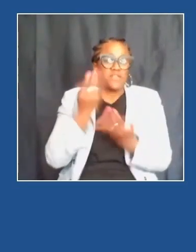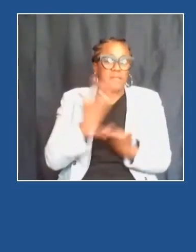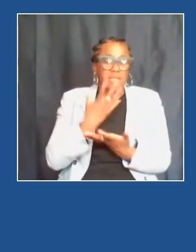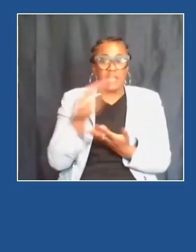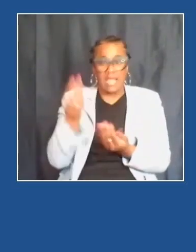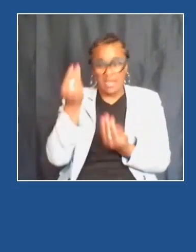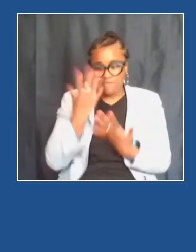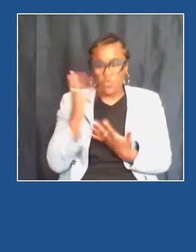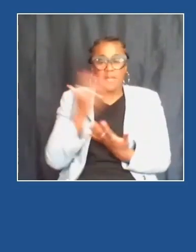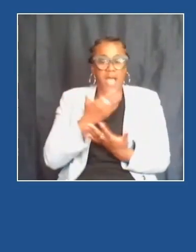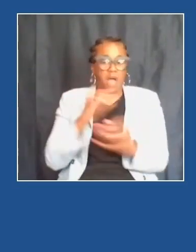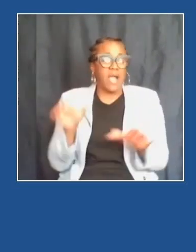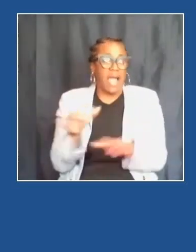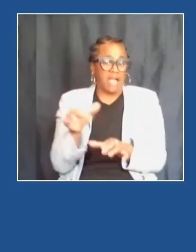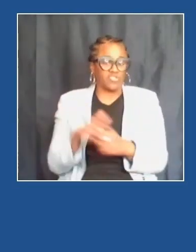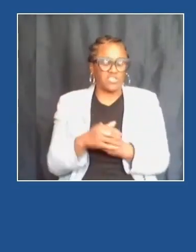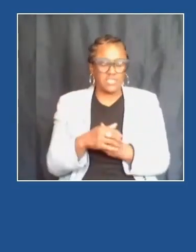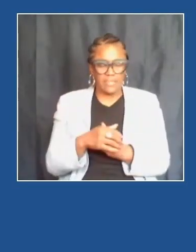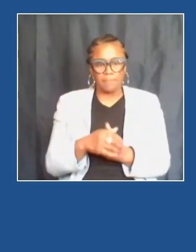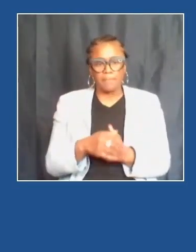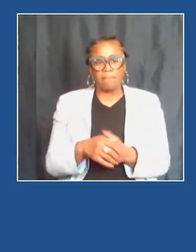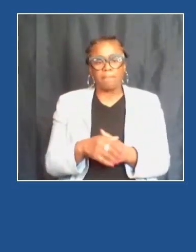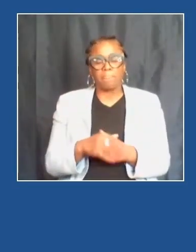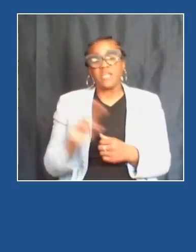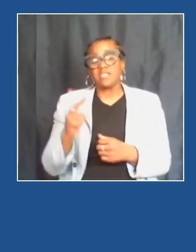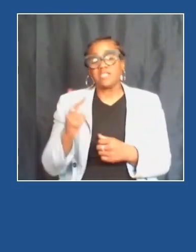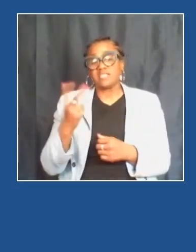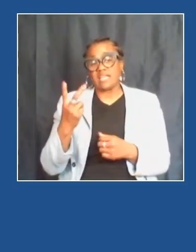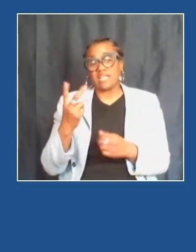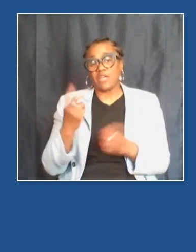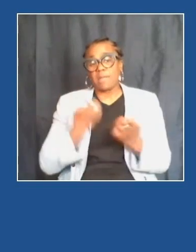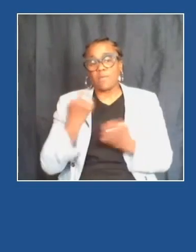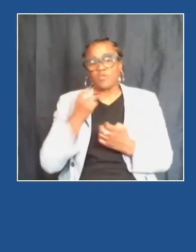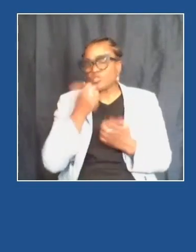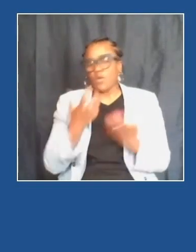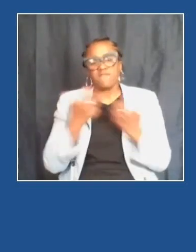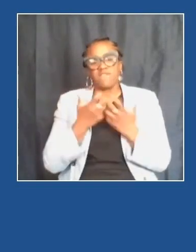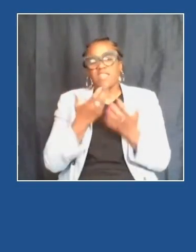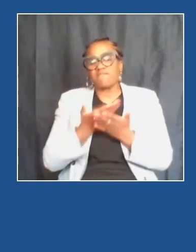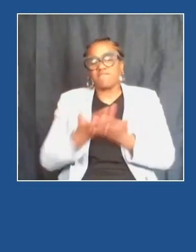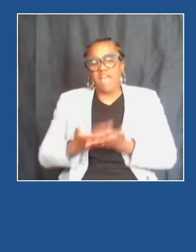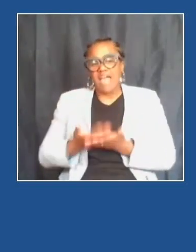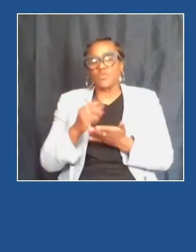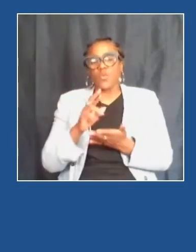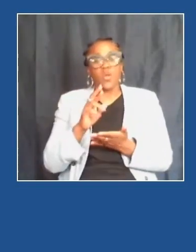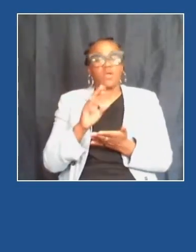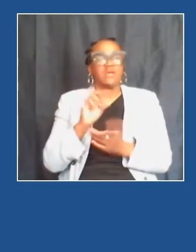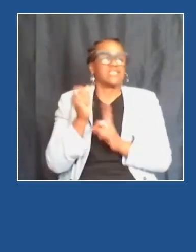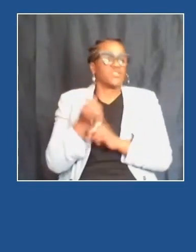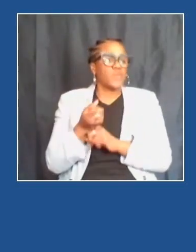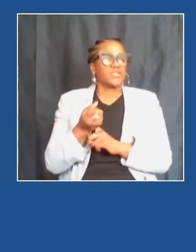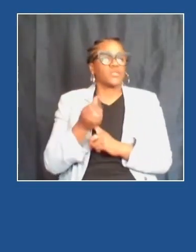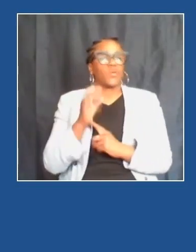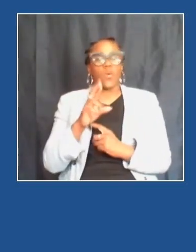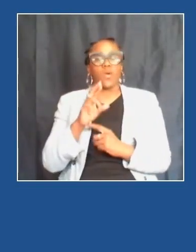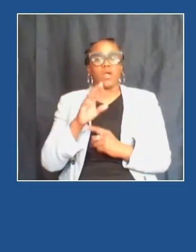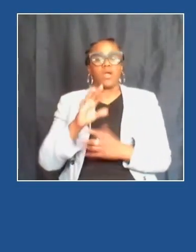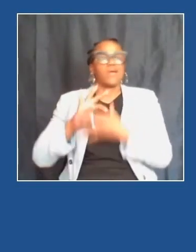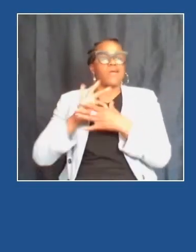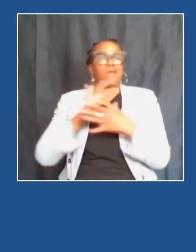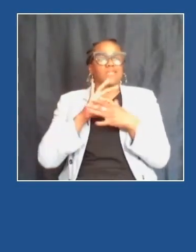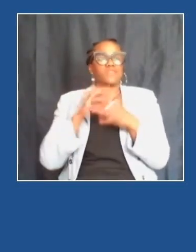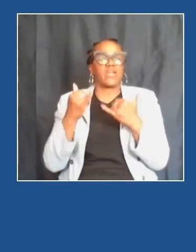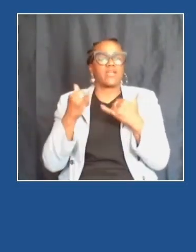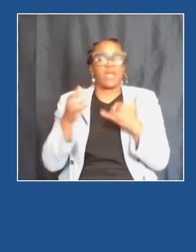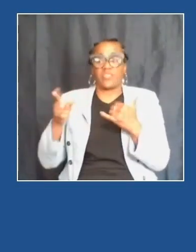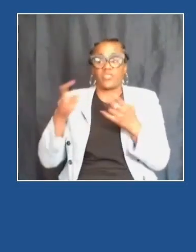our actions. Secondary emotions don't fit the facts or the situation or the context right now. And so they're